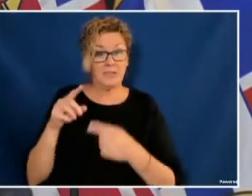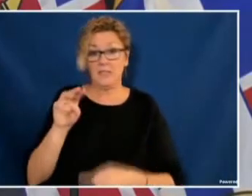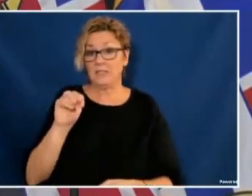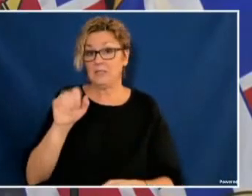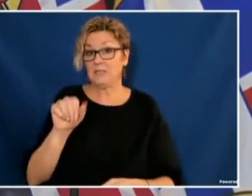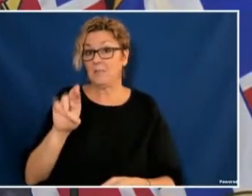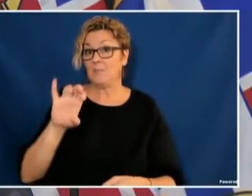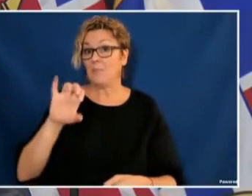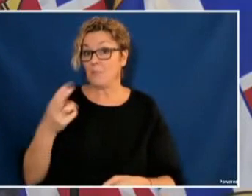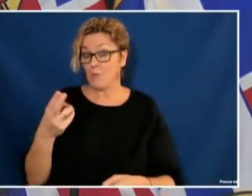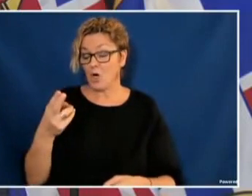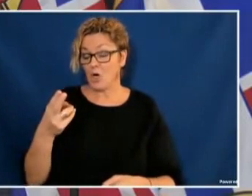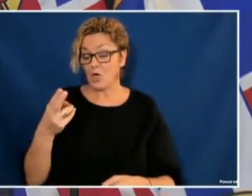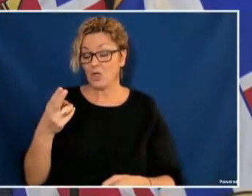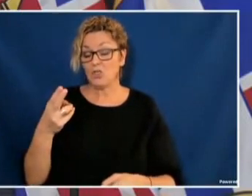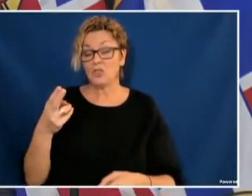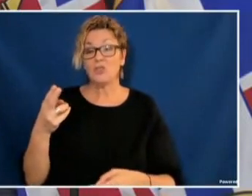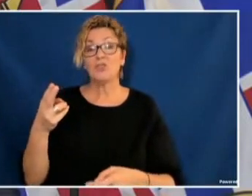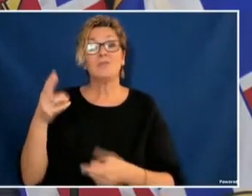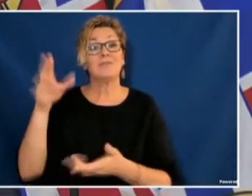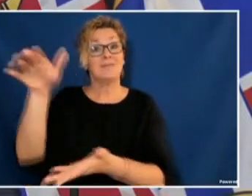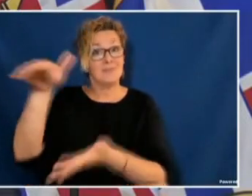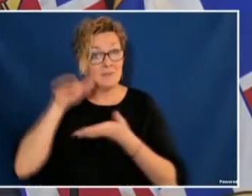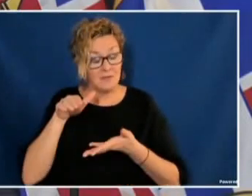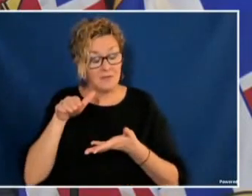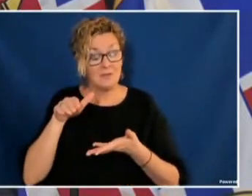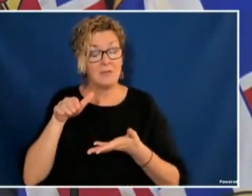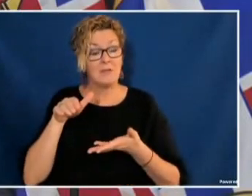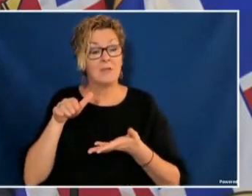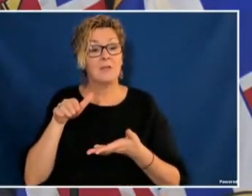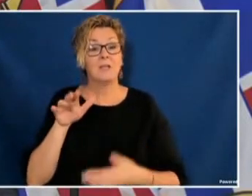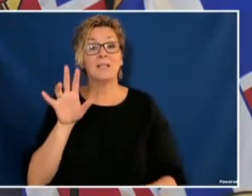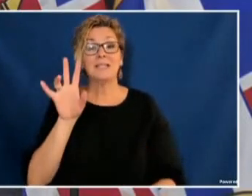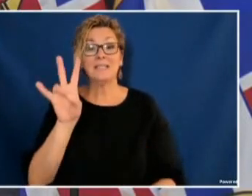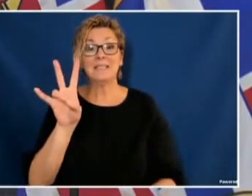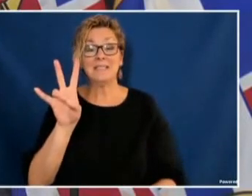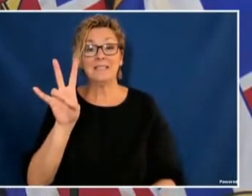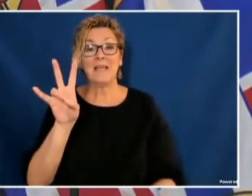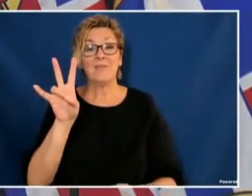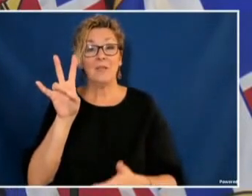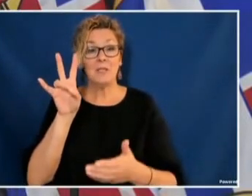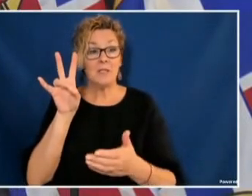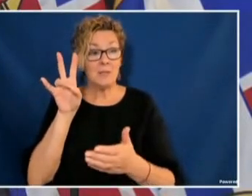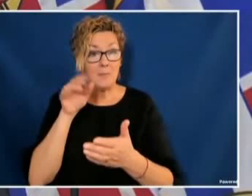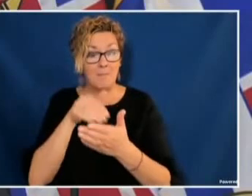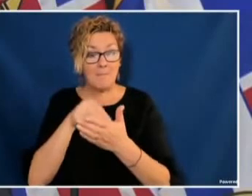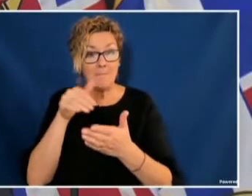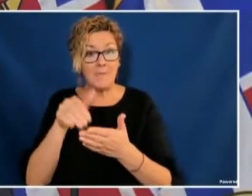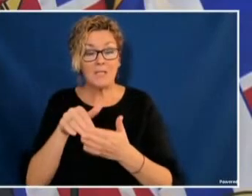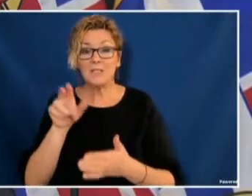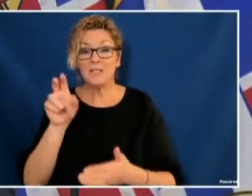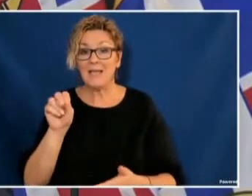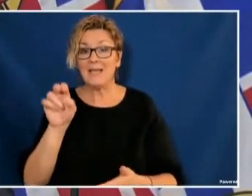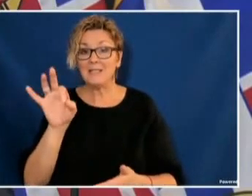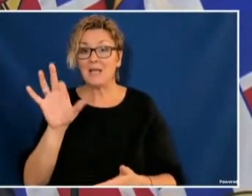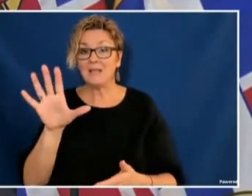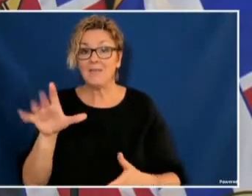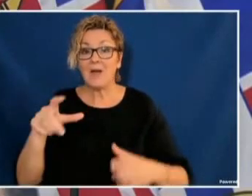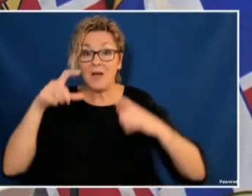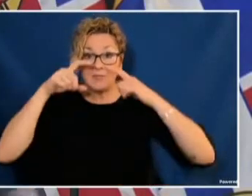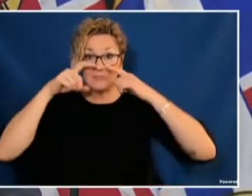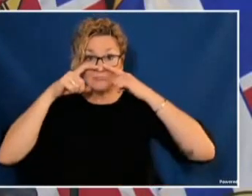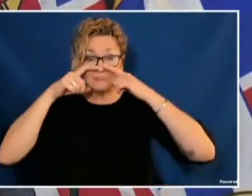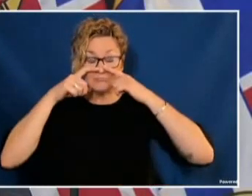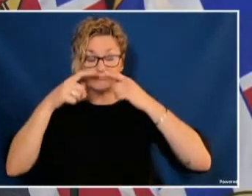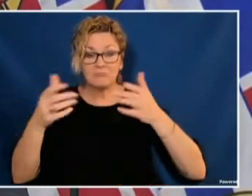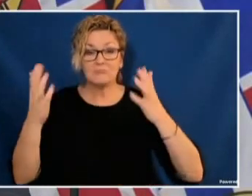and 105,000 gowns. And finally, I wanted to note, I think, that what